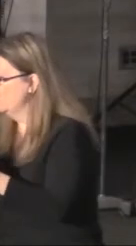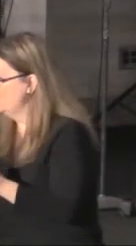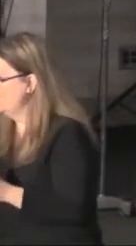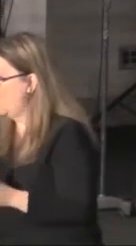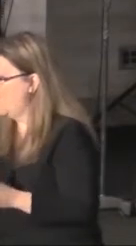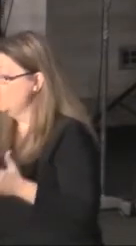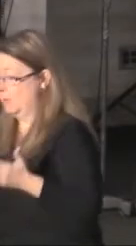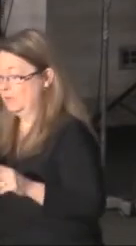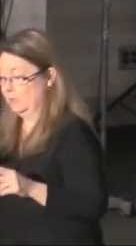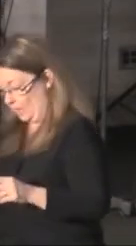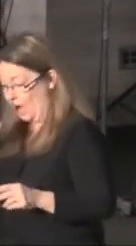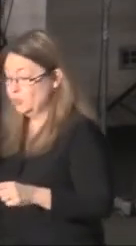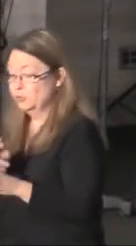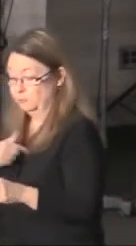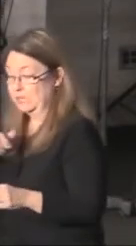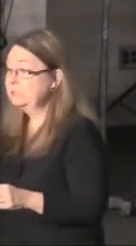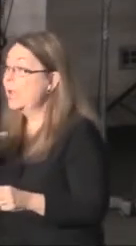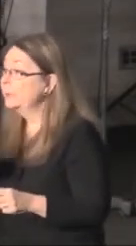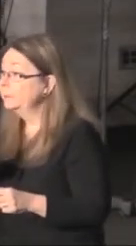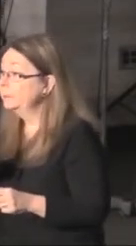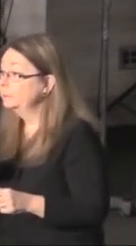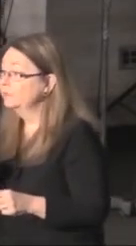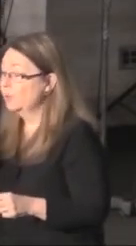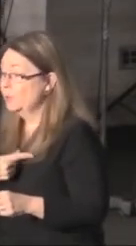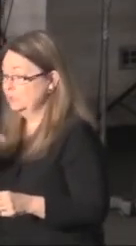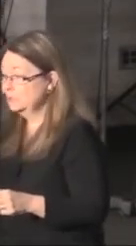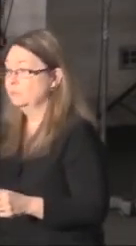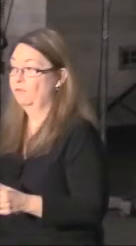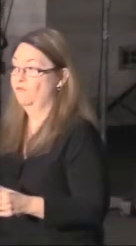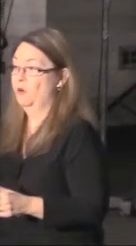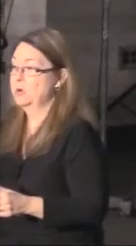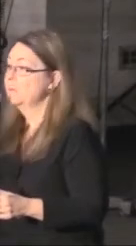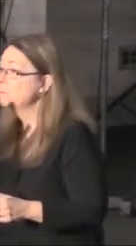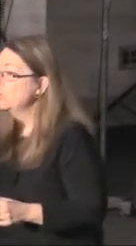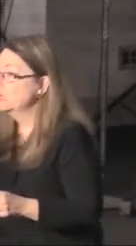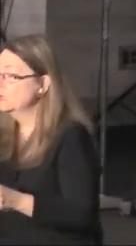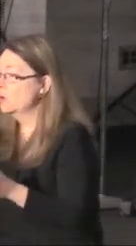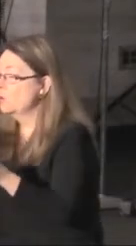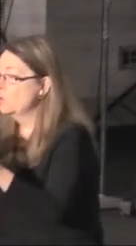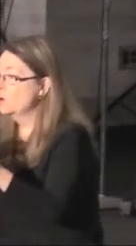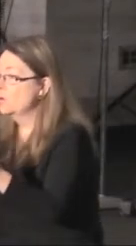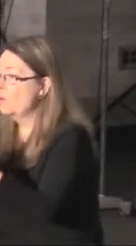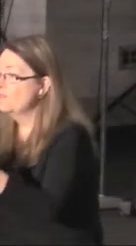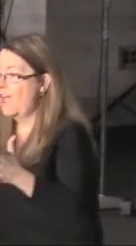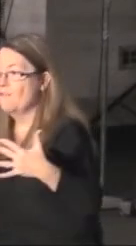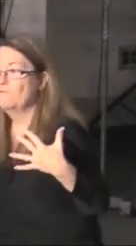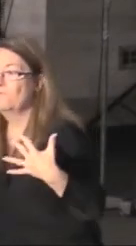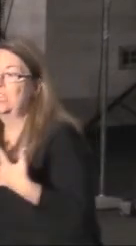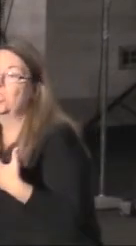with me. And God can certainly do that with you. And we already looked at this. It says that they're speaking the word without